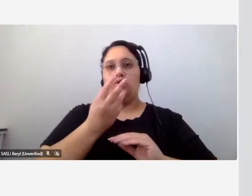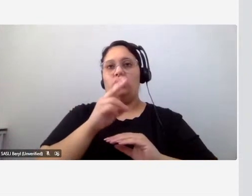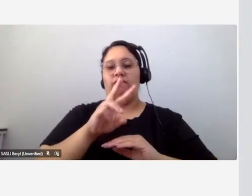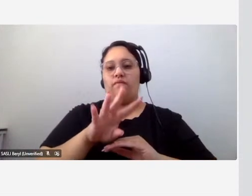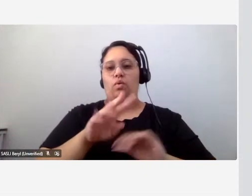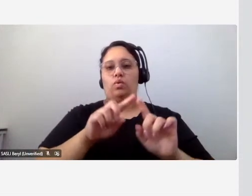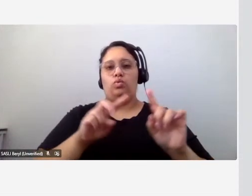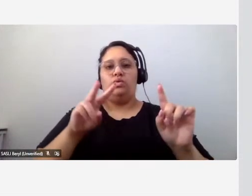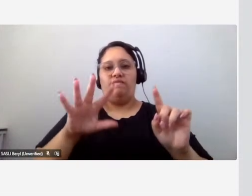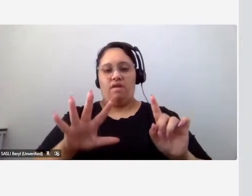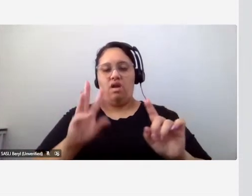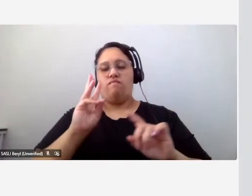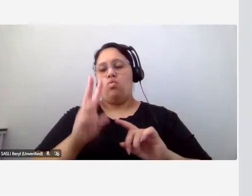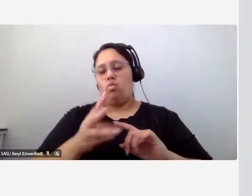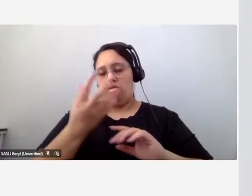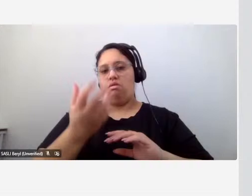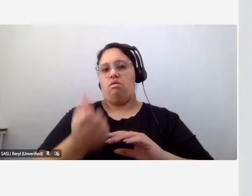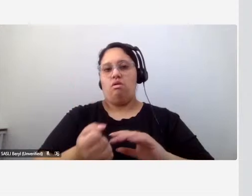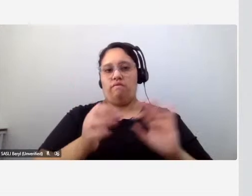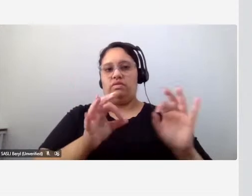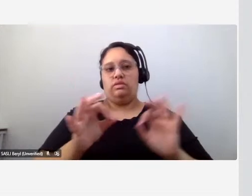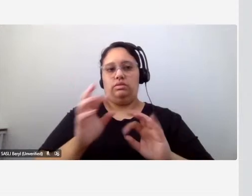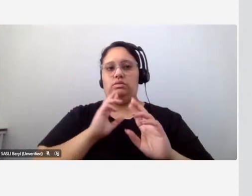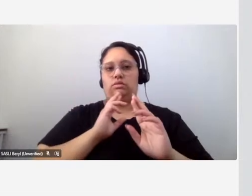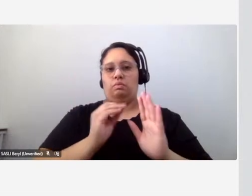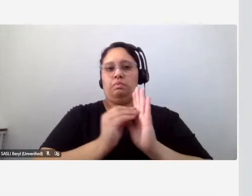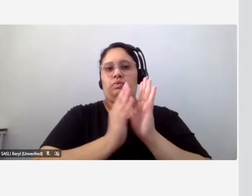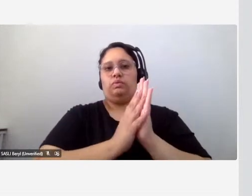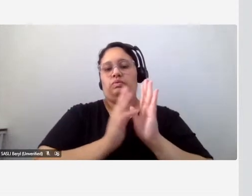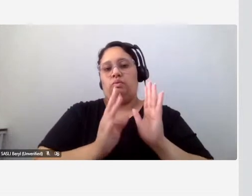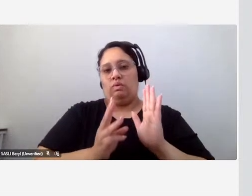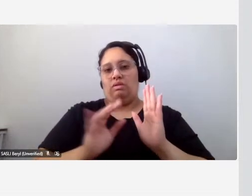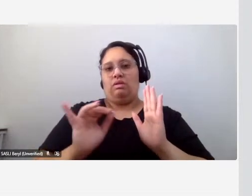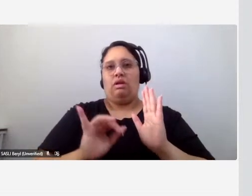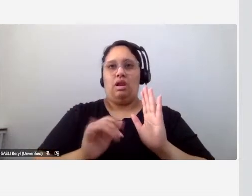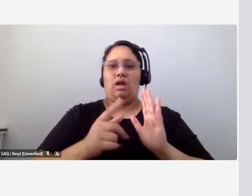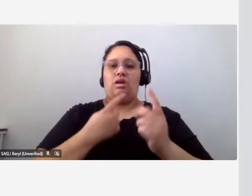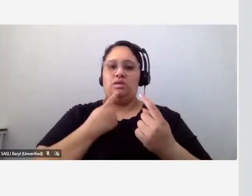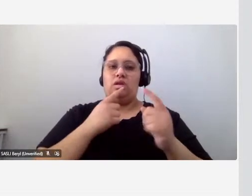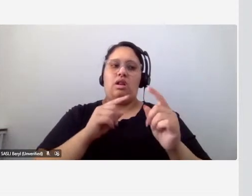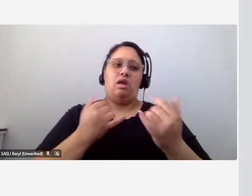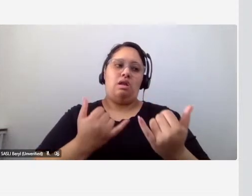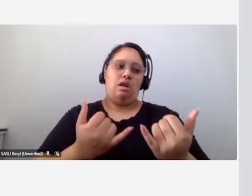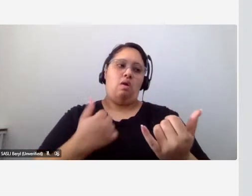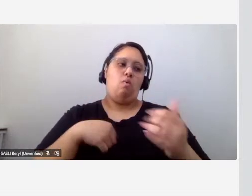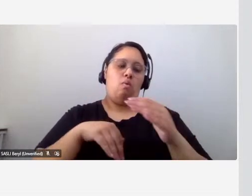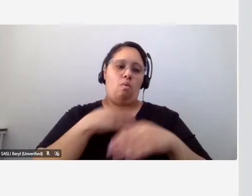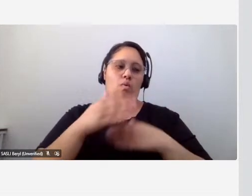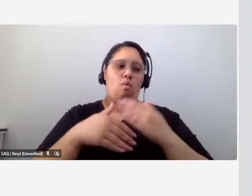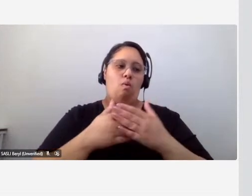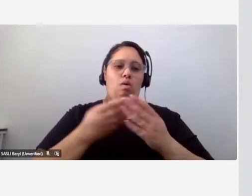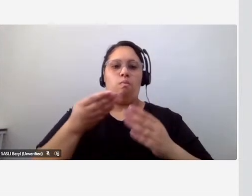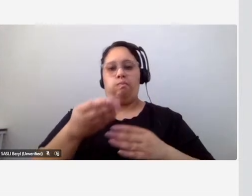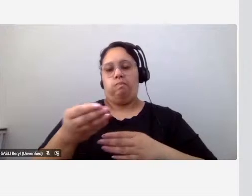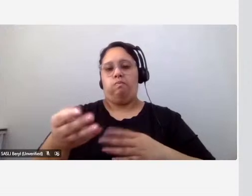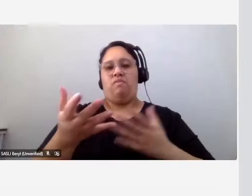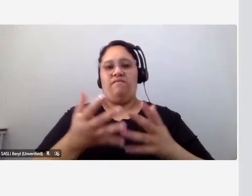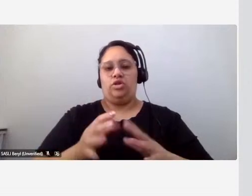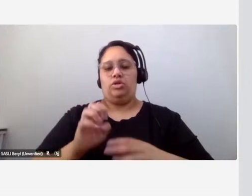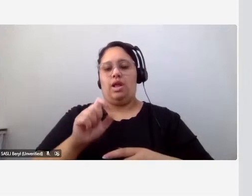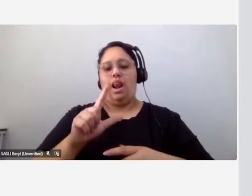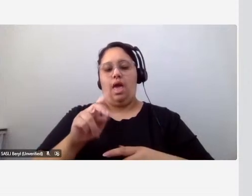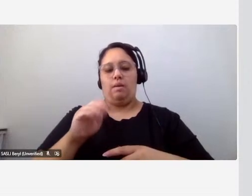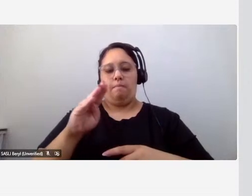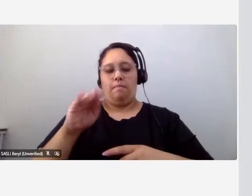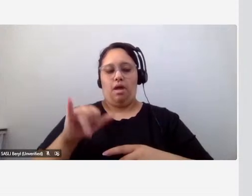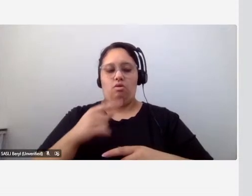we're definitely going to have those reported. As it's been declared, now we all attended the Elands Bay,